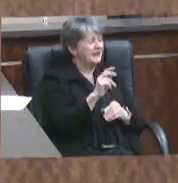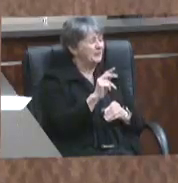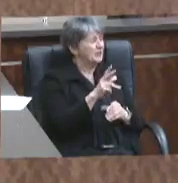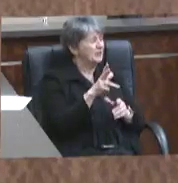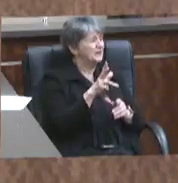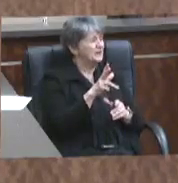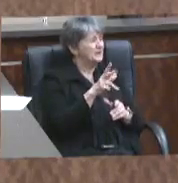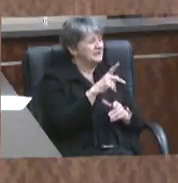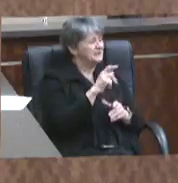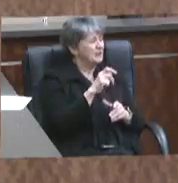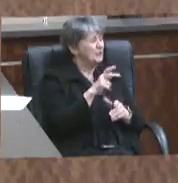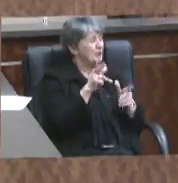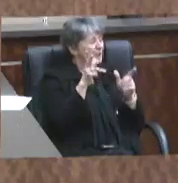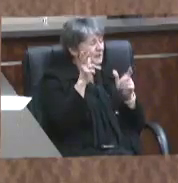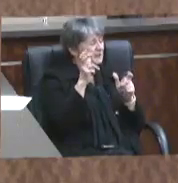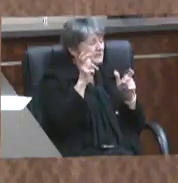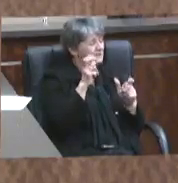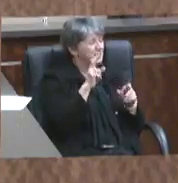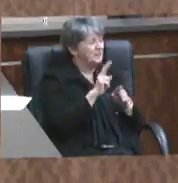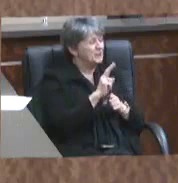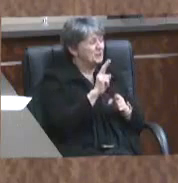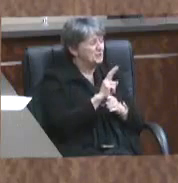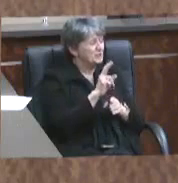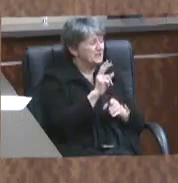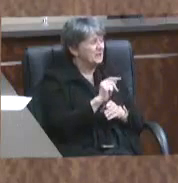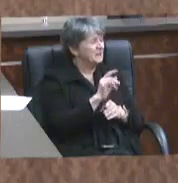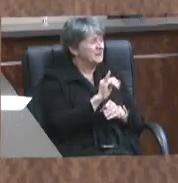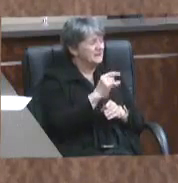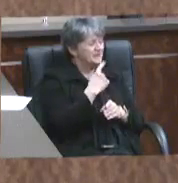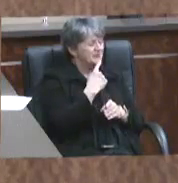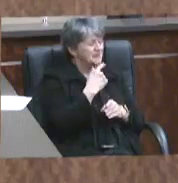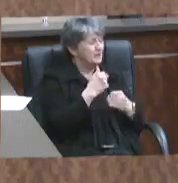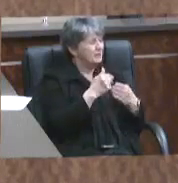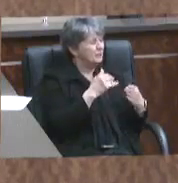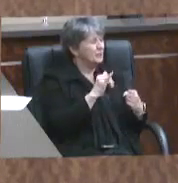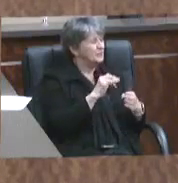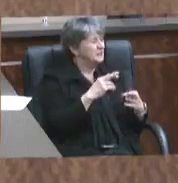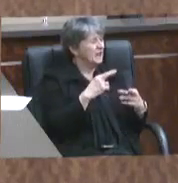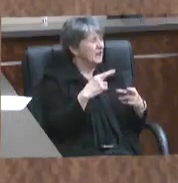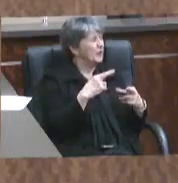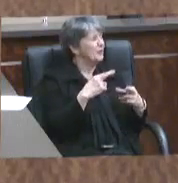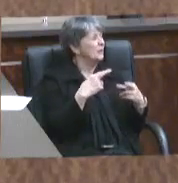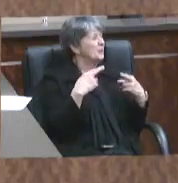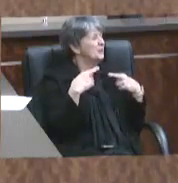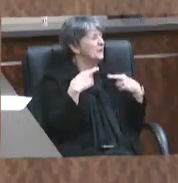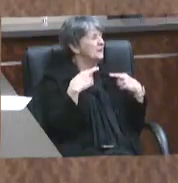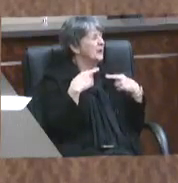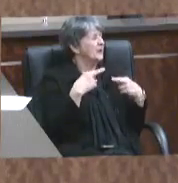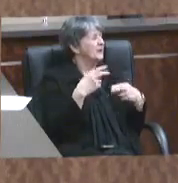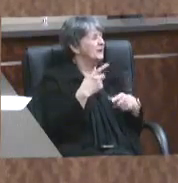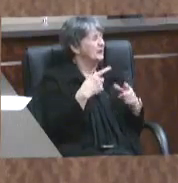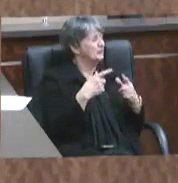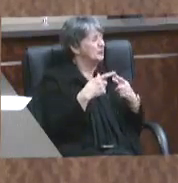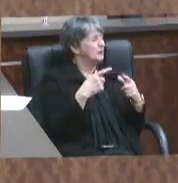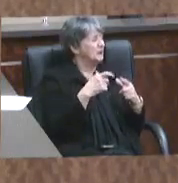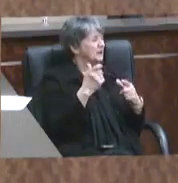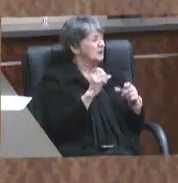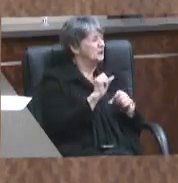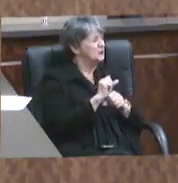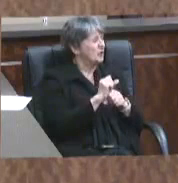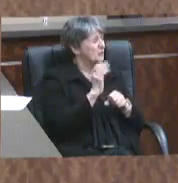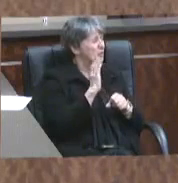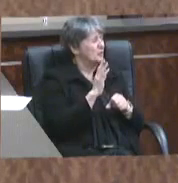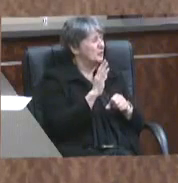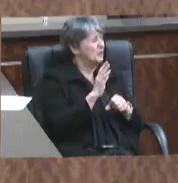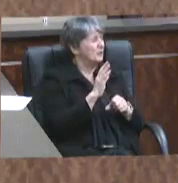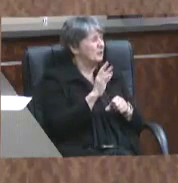to that, using it. And as I've said before, as I've retired and come up with another job, you're going to land on your feet